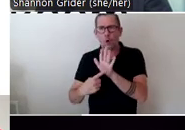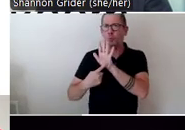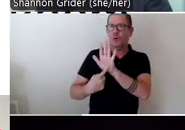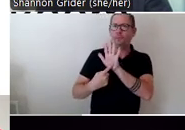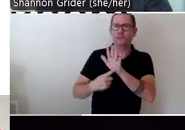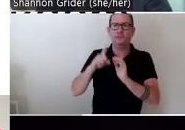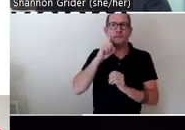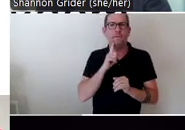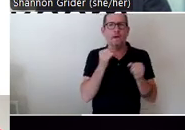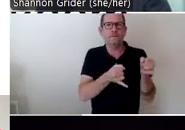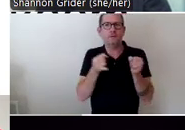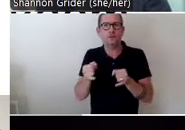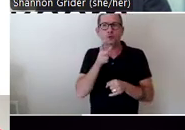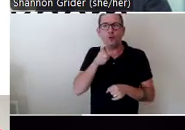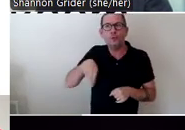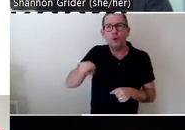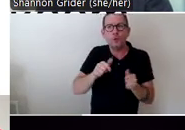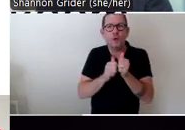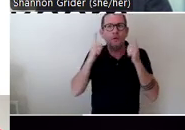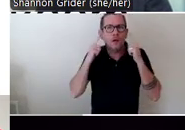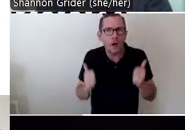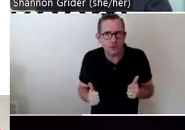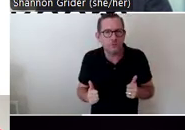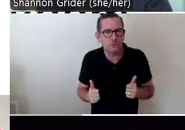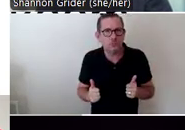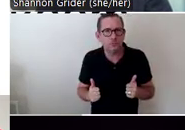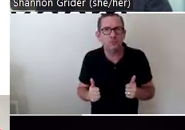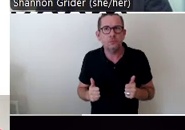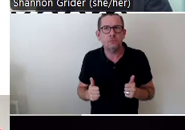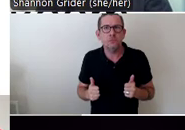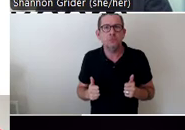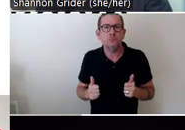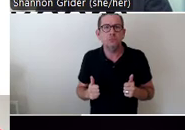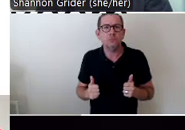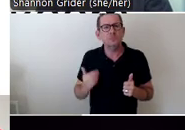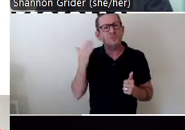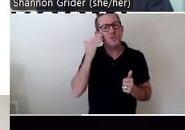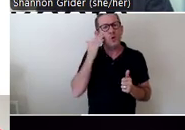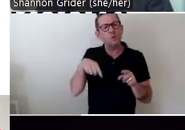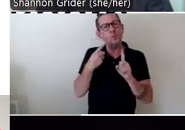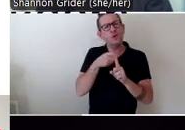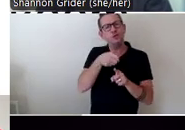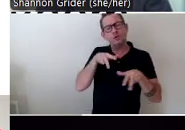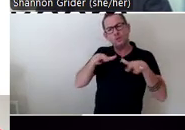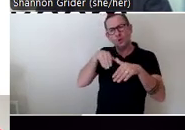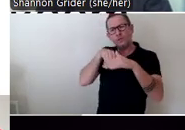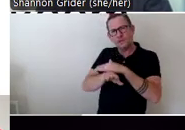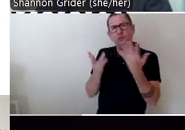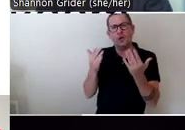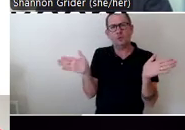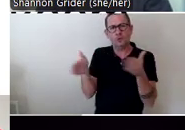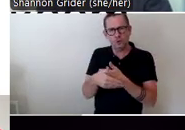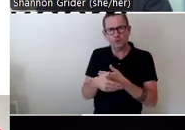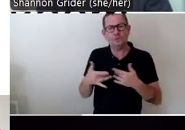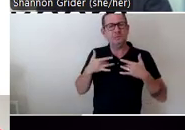a fire alerting system, a strobe light. Make sure that you have pictures and resources